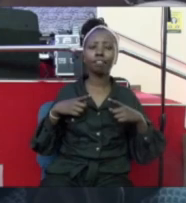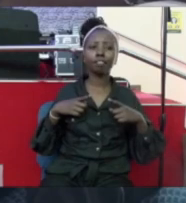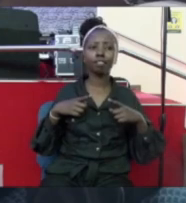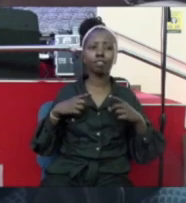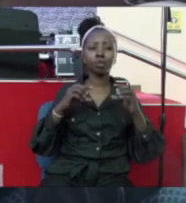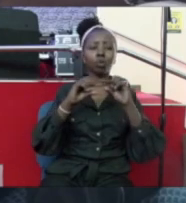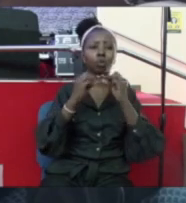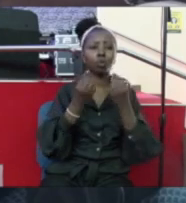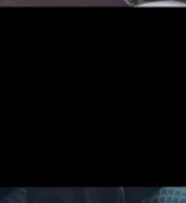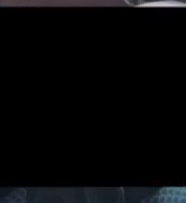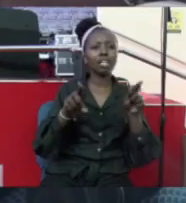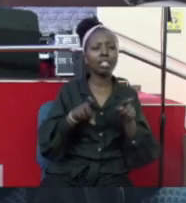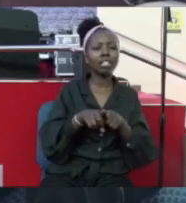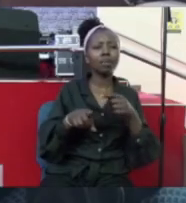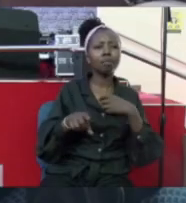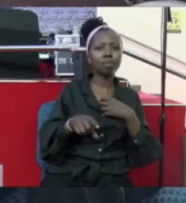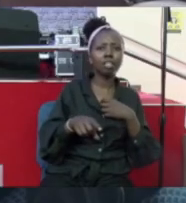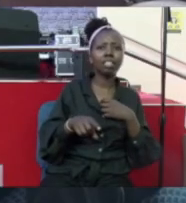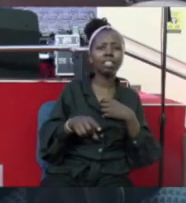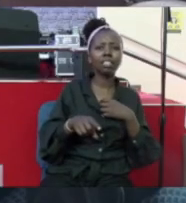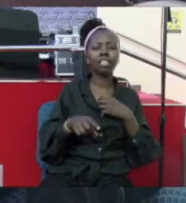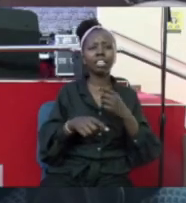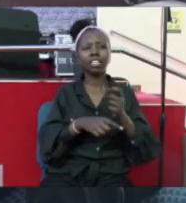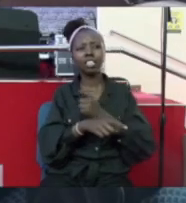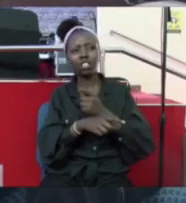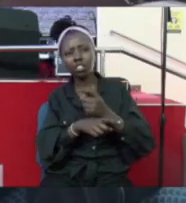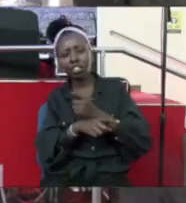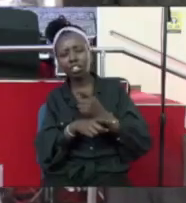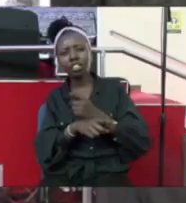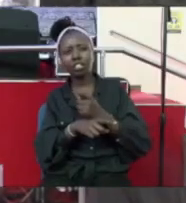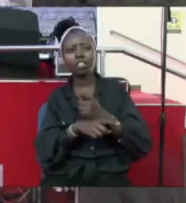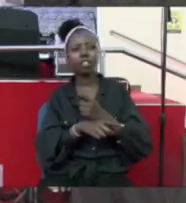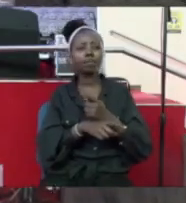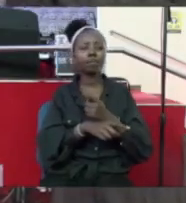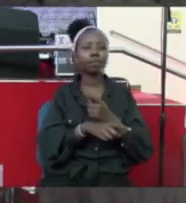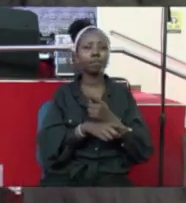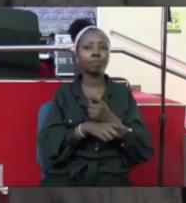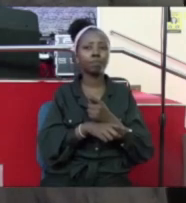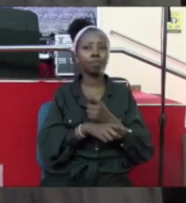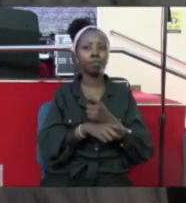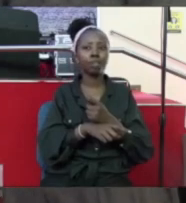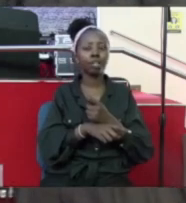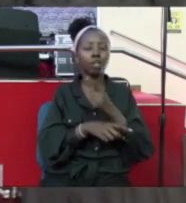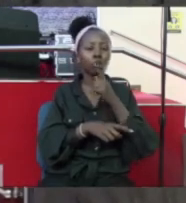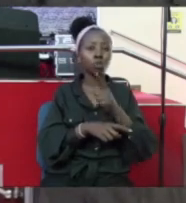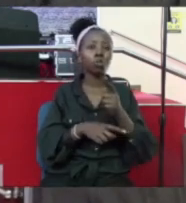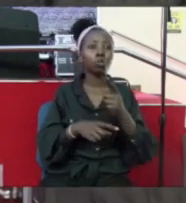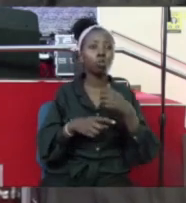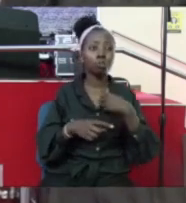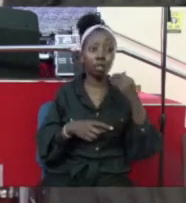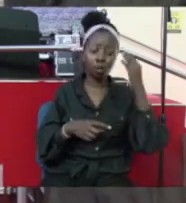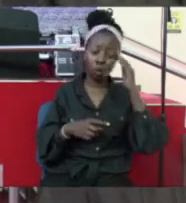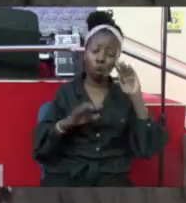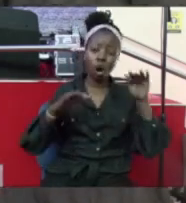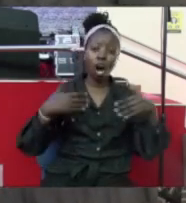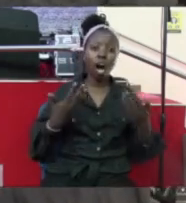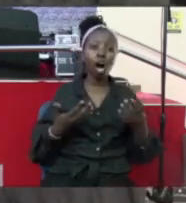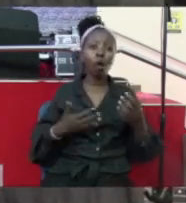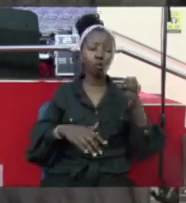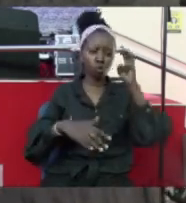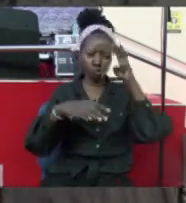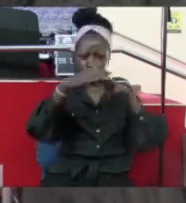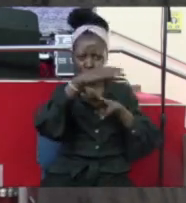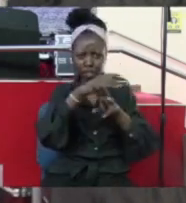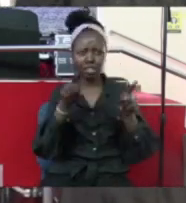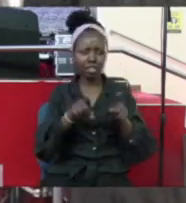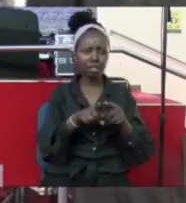the training of trainers. Hata nikafika kiwango cha viongozi. So I knew how now to witness. Na hivyo nilikuwa najua jinsi ya kuhubiri. And